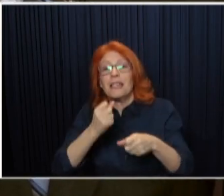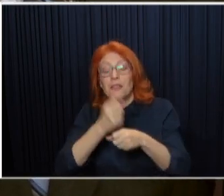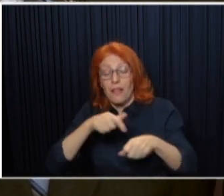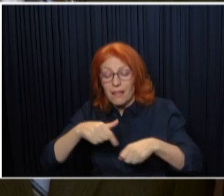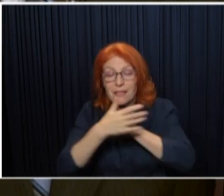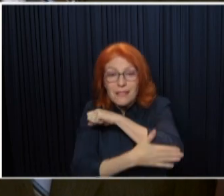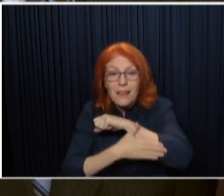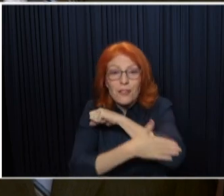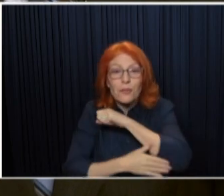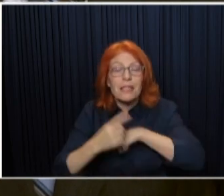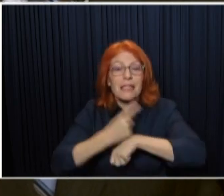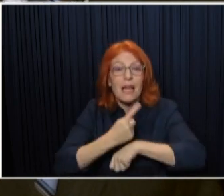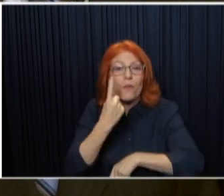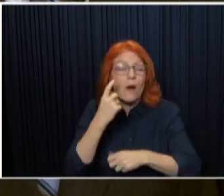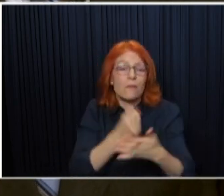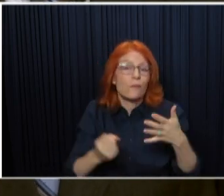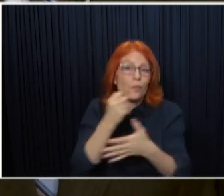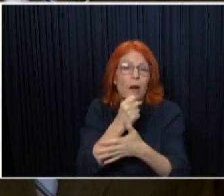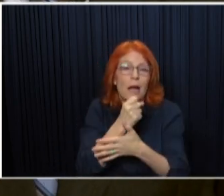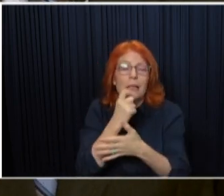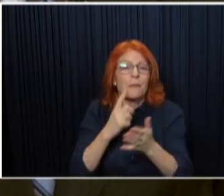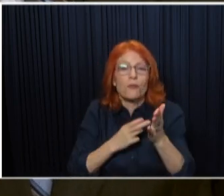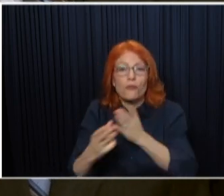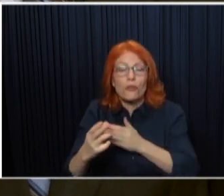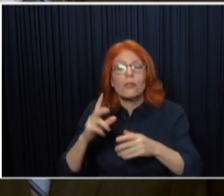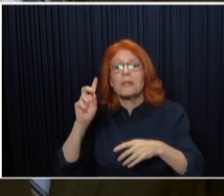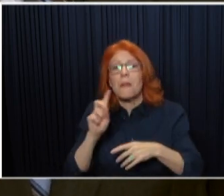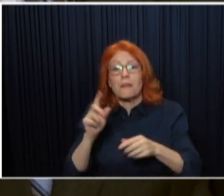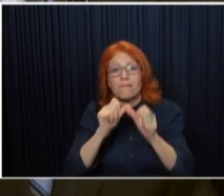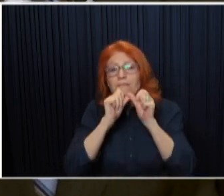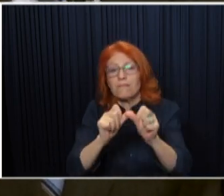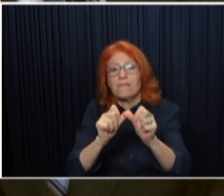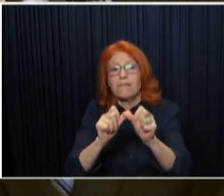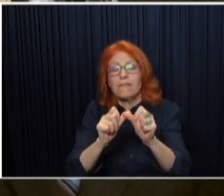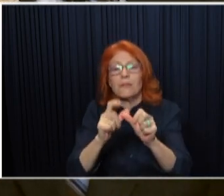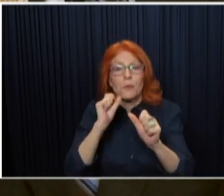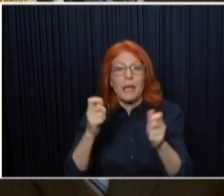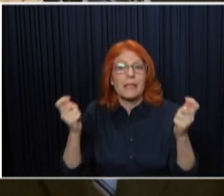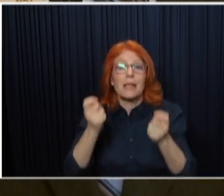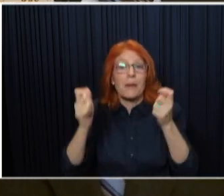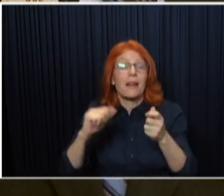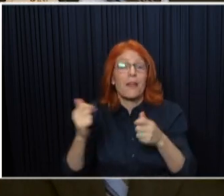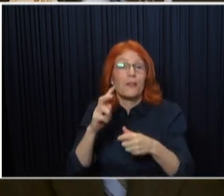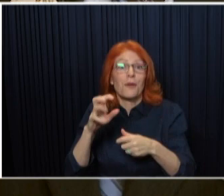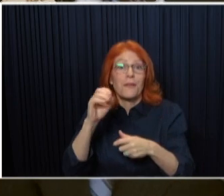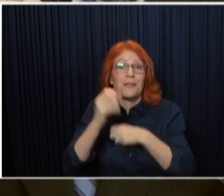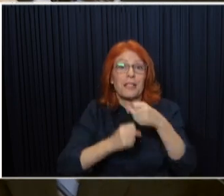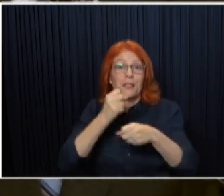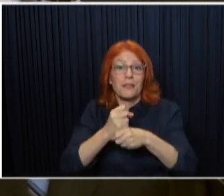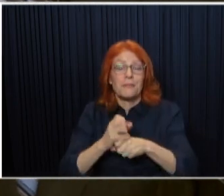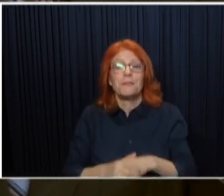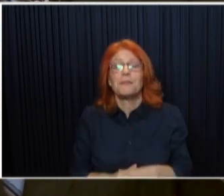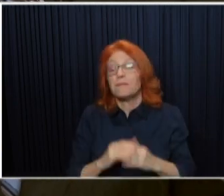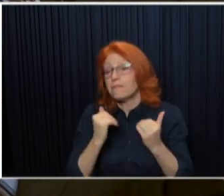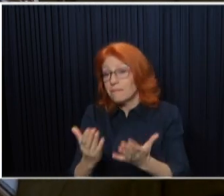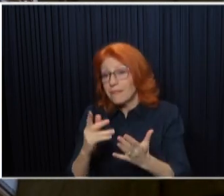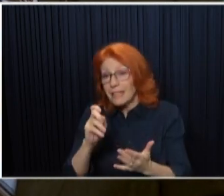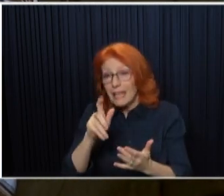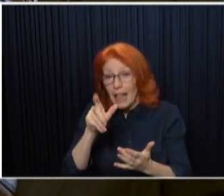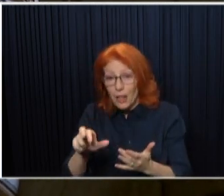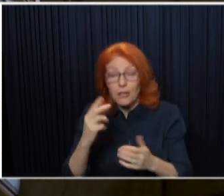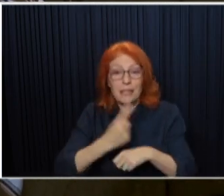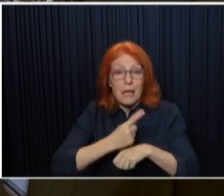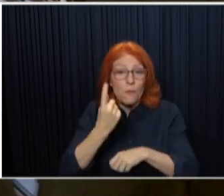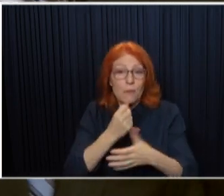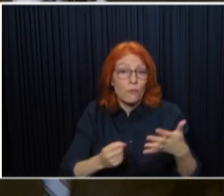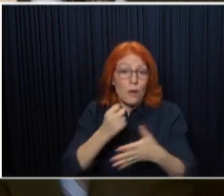country. Day one priority is to ensure democracy continues so we can celebrate another 250 years. Mr. Keeler, your day one